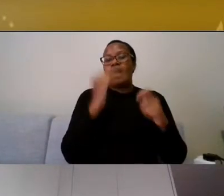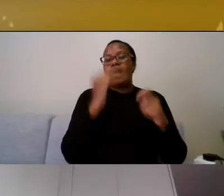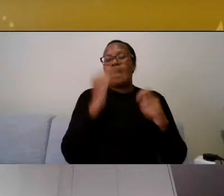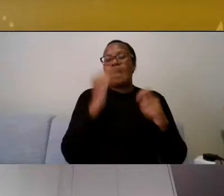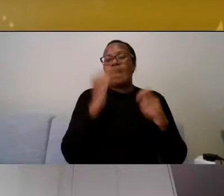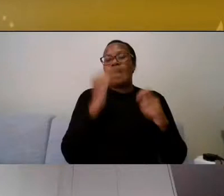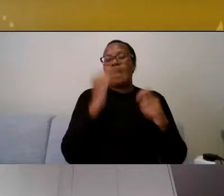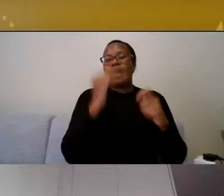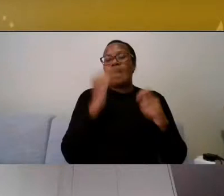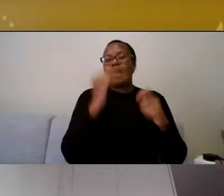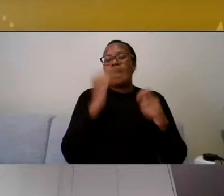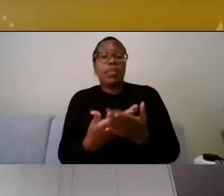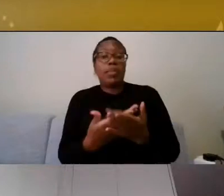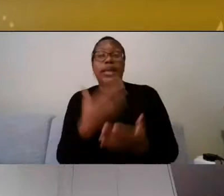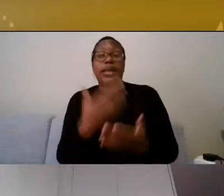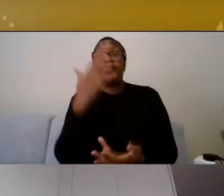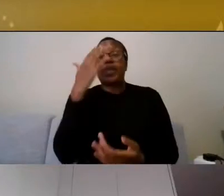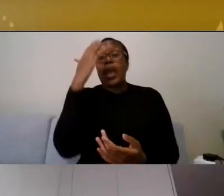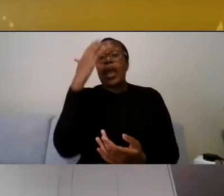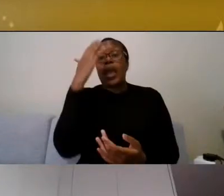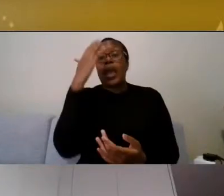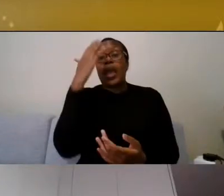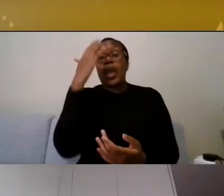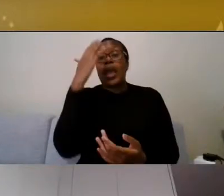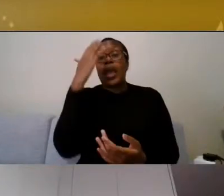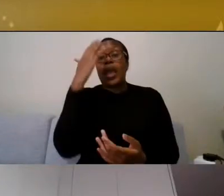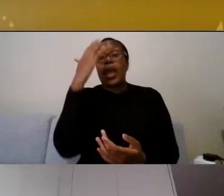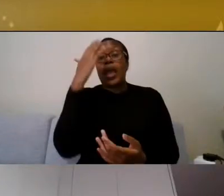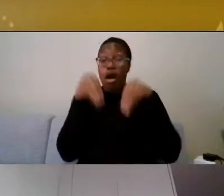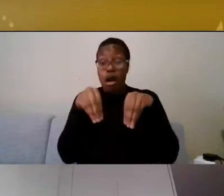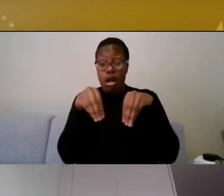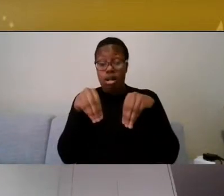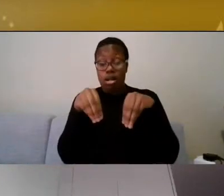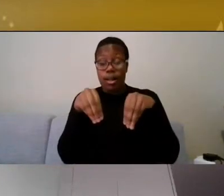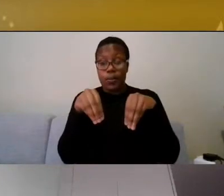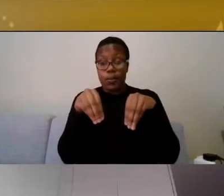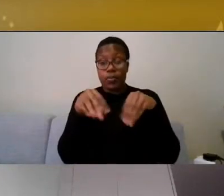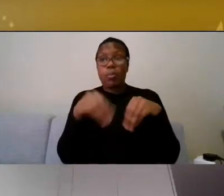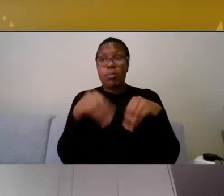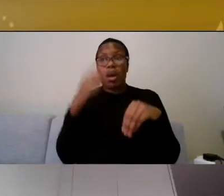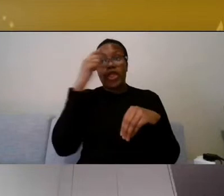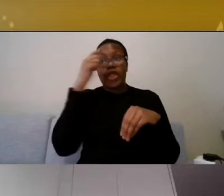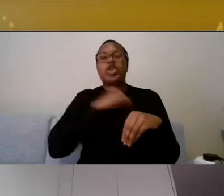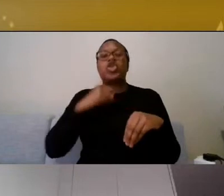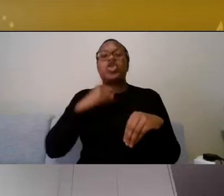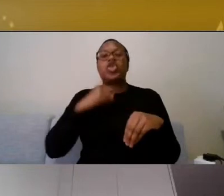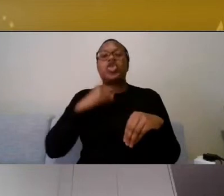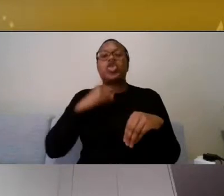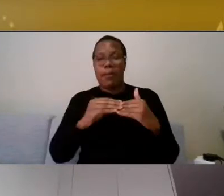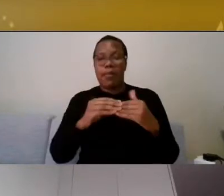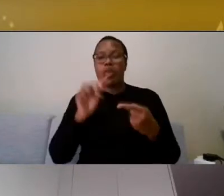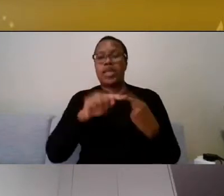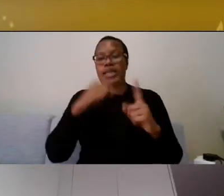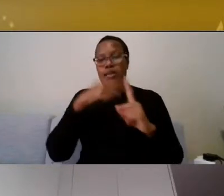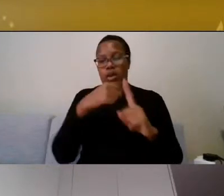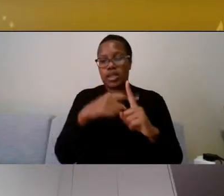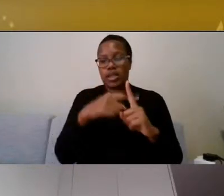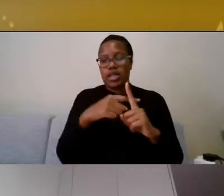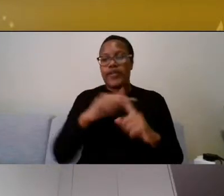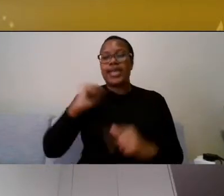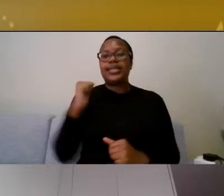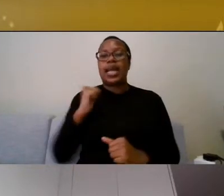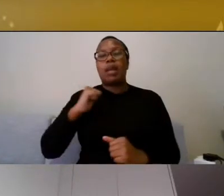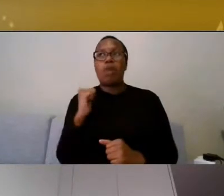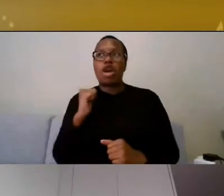be, I know that Paul was I think a staff member. Stellenbosch, I think,